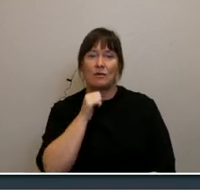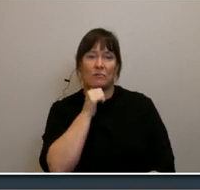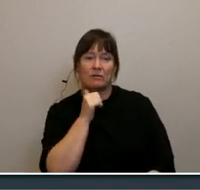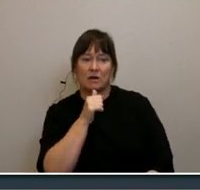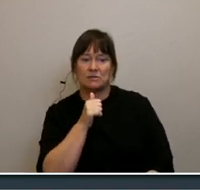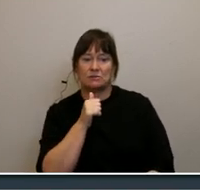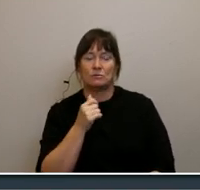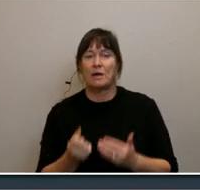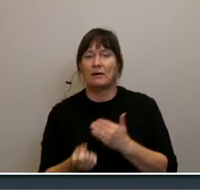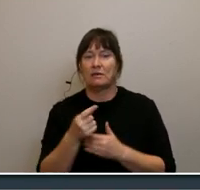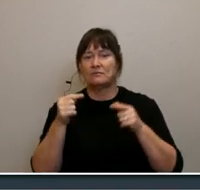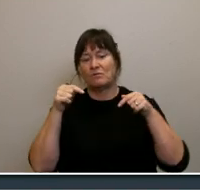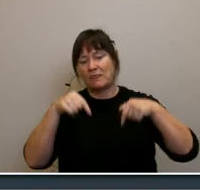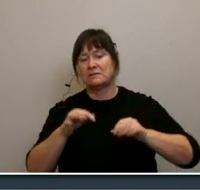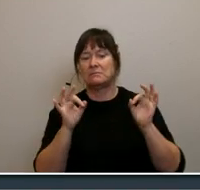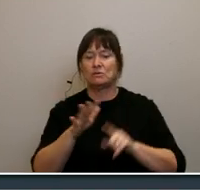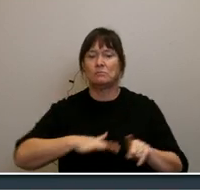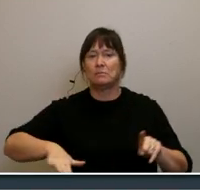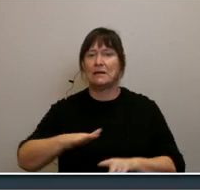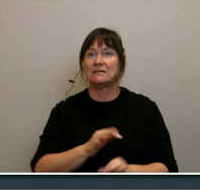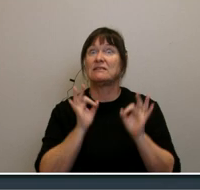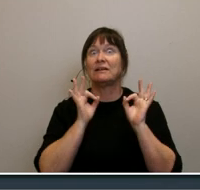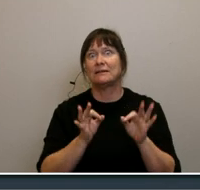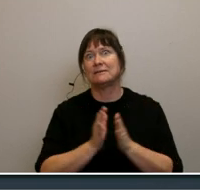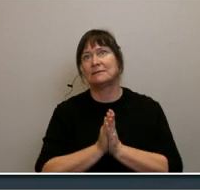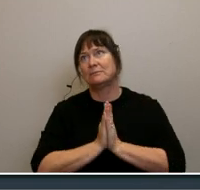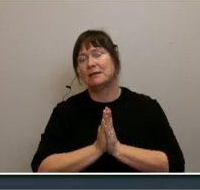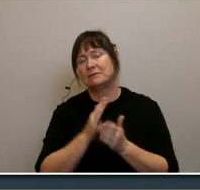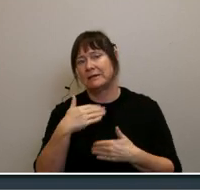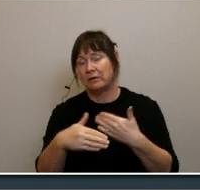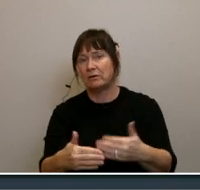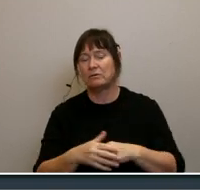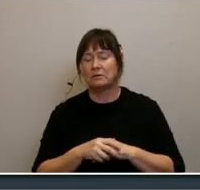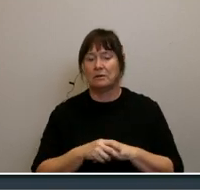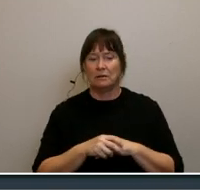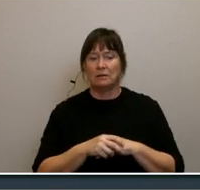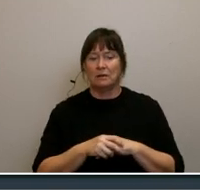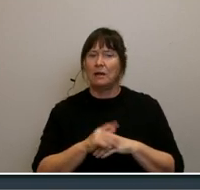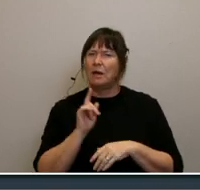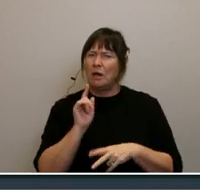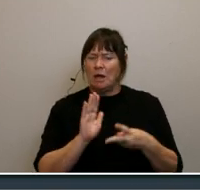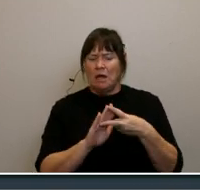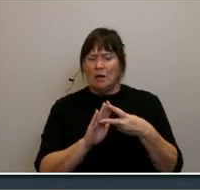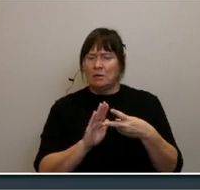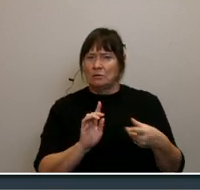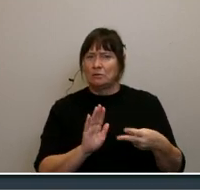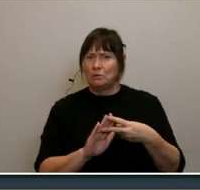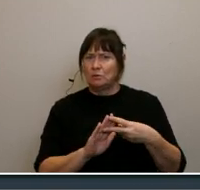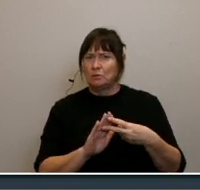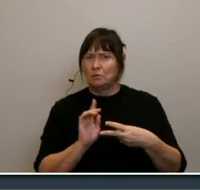place. That's fantastic, thank you. Please press ahead as quickly as you can with that. A couple of points I'd make about it. One is